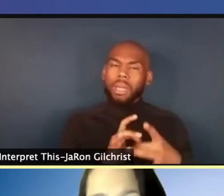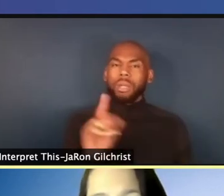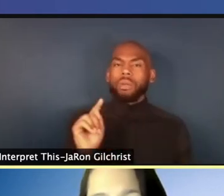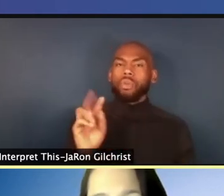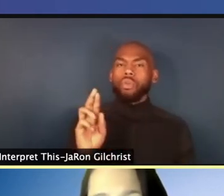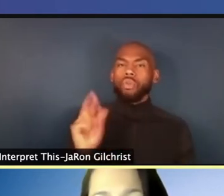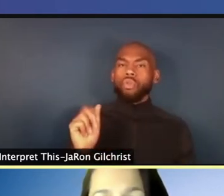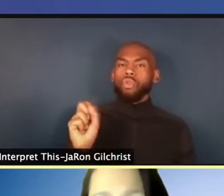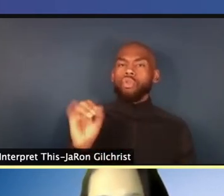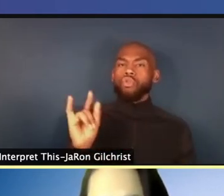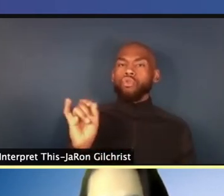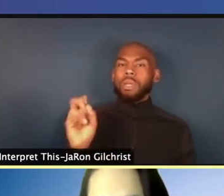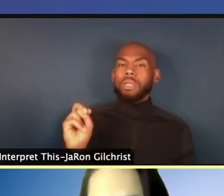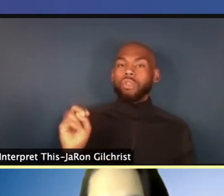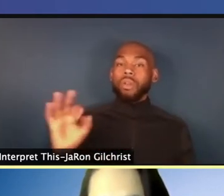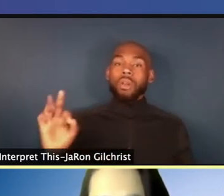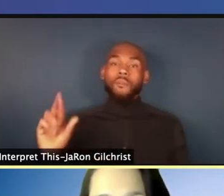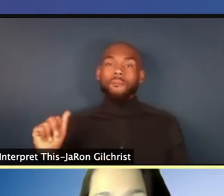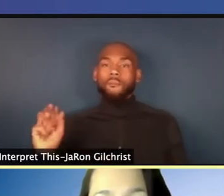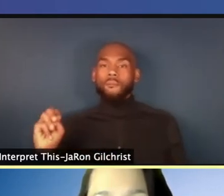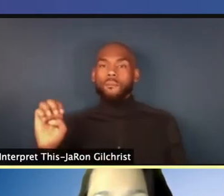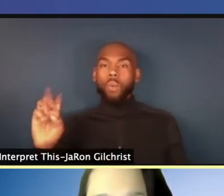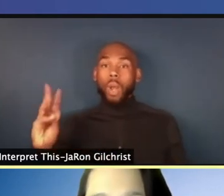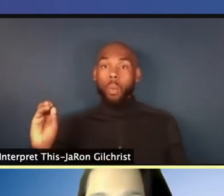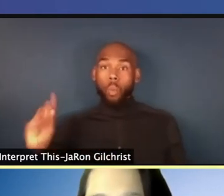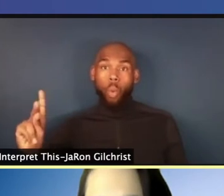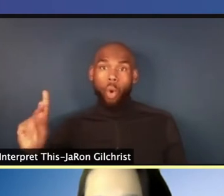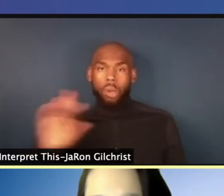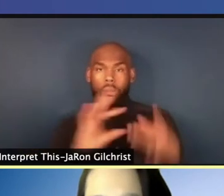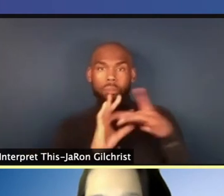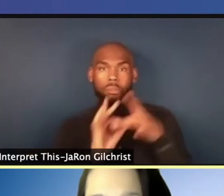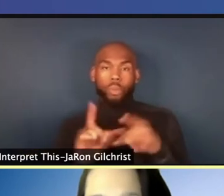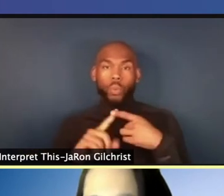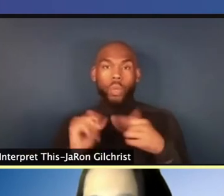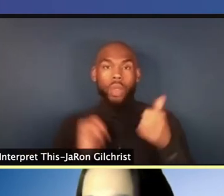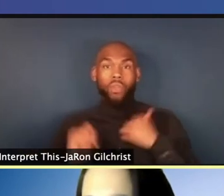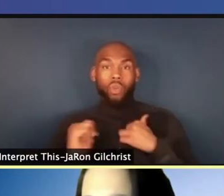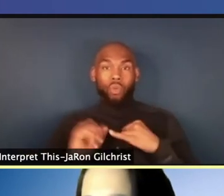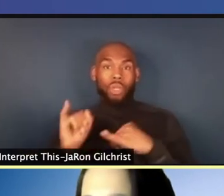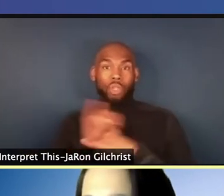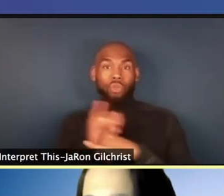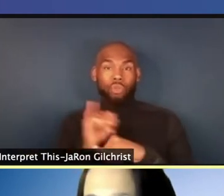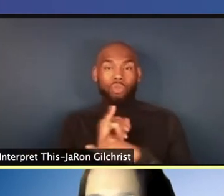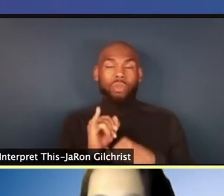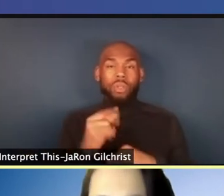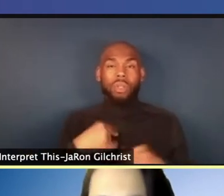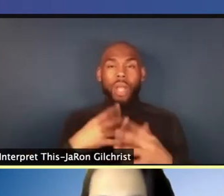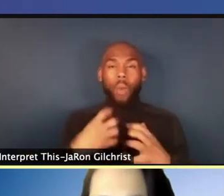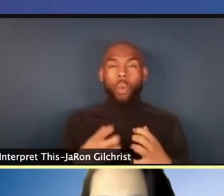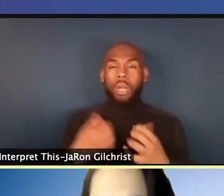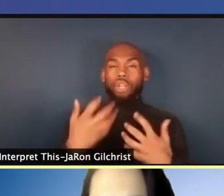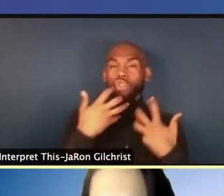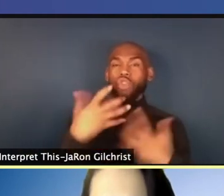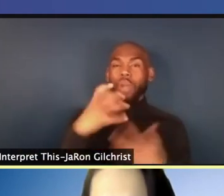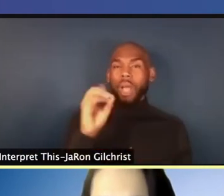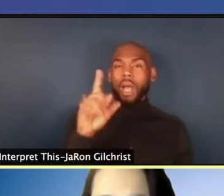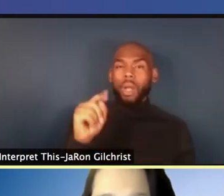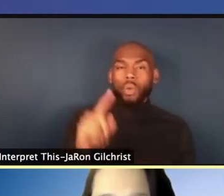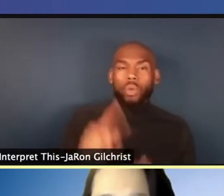to the theater industry. And like, I need to name and like give a shout out to Joyeusha